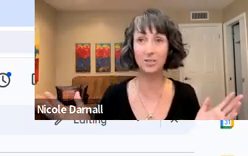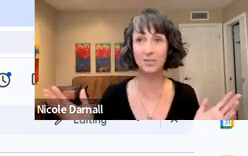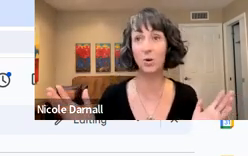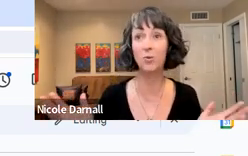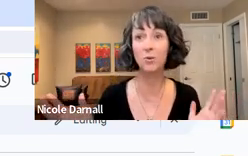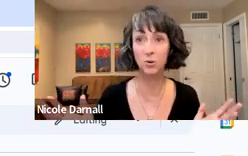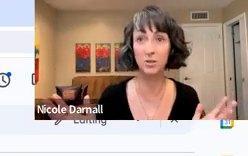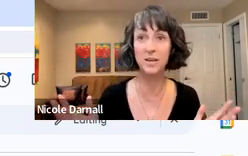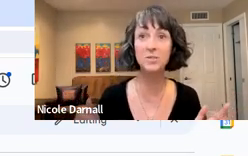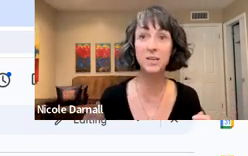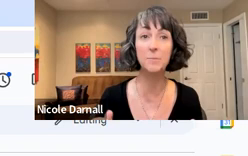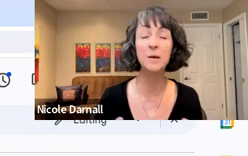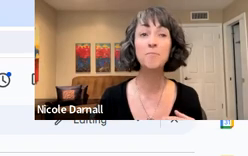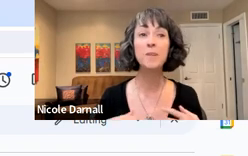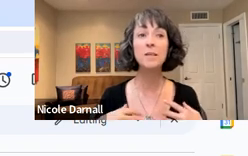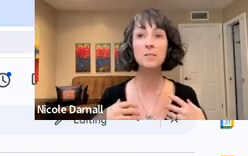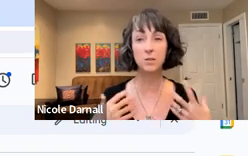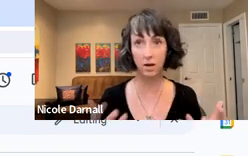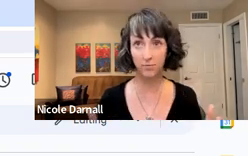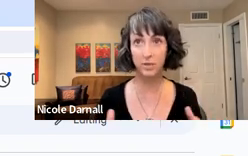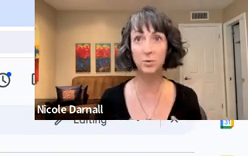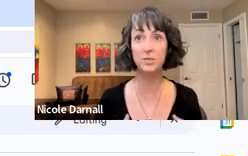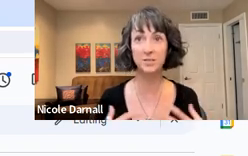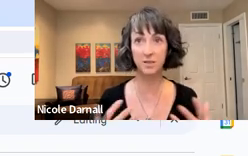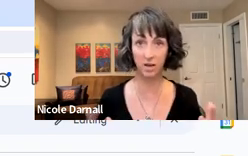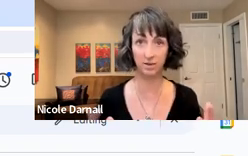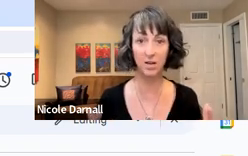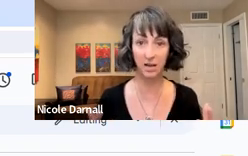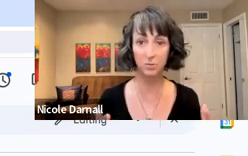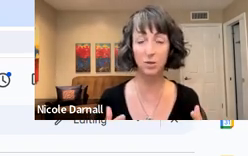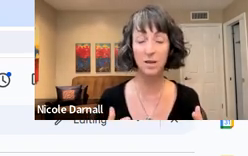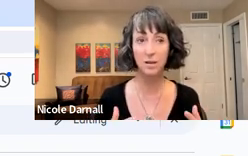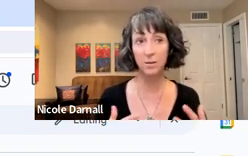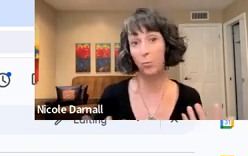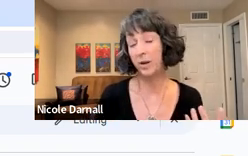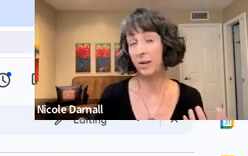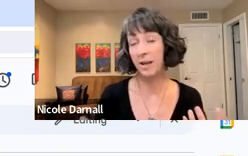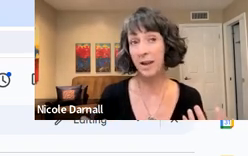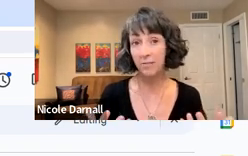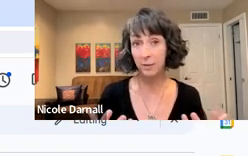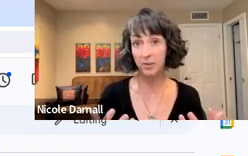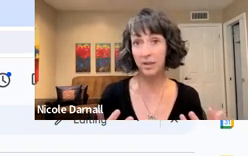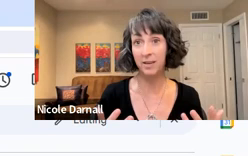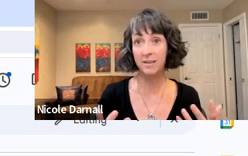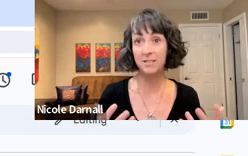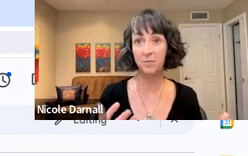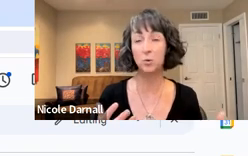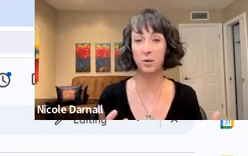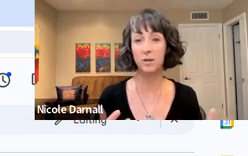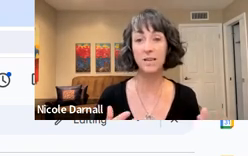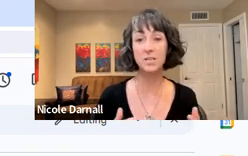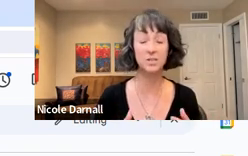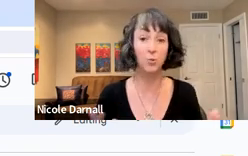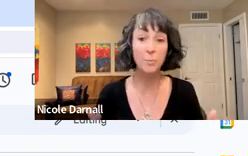generalize across the whole landscape. It's a lot of resources and a lot of time when inevitably